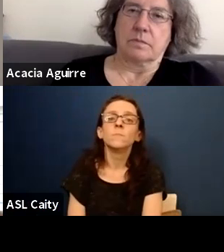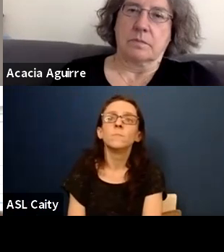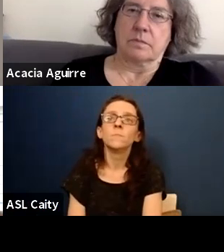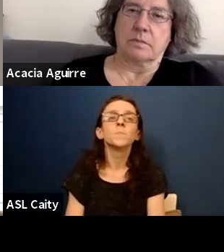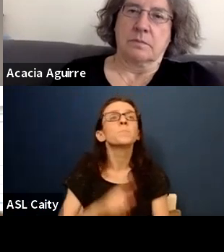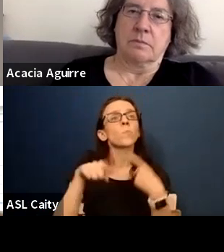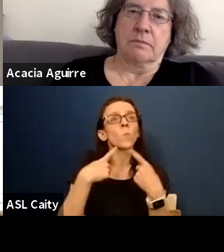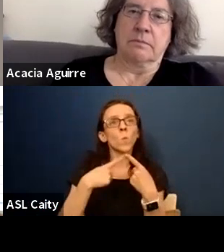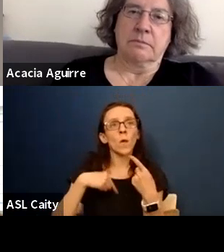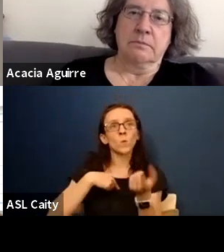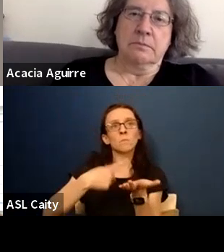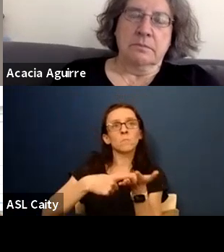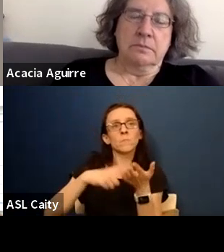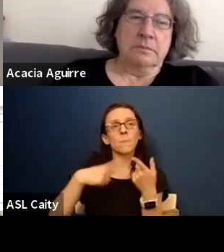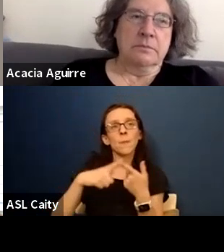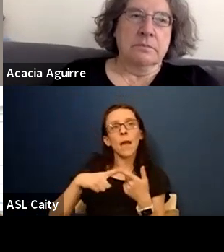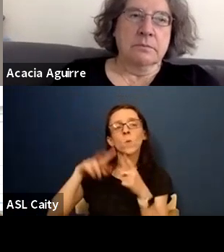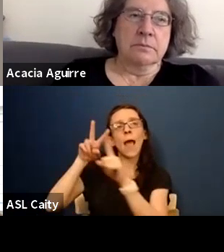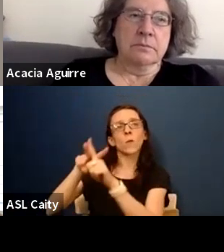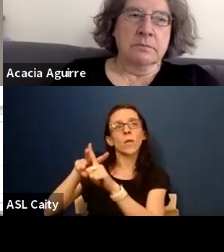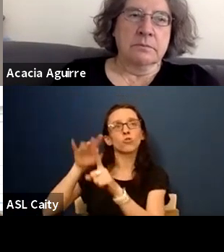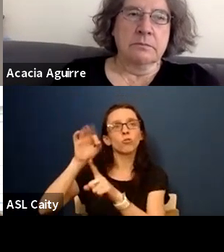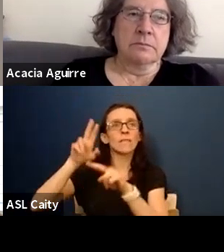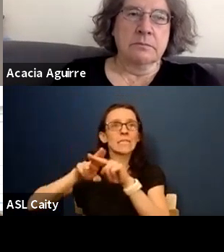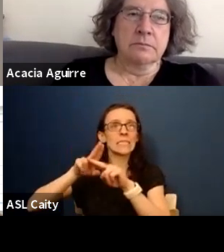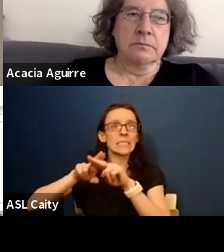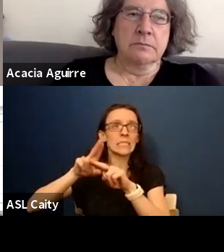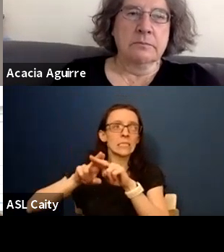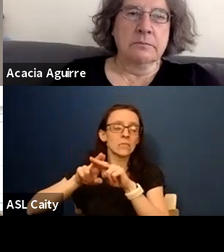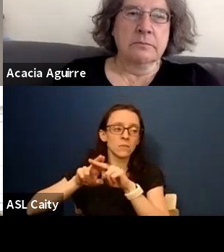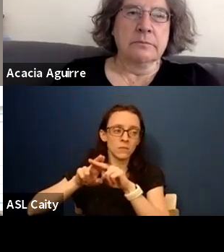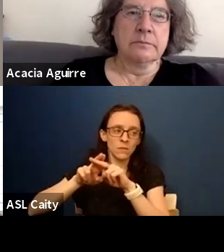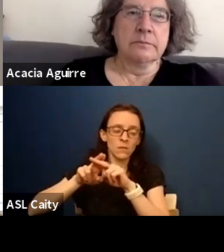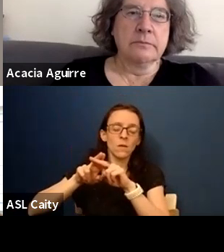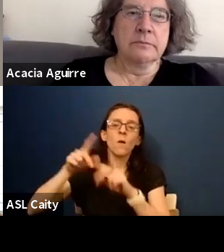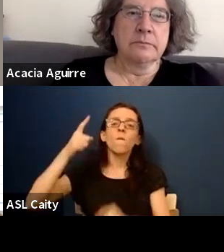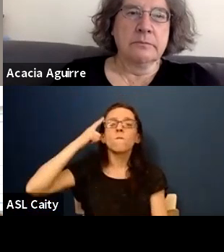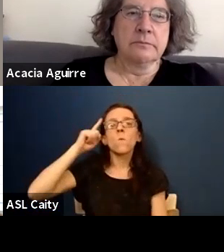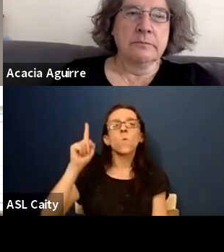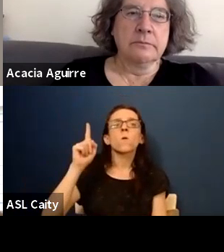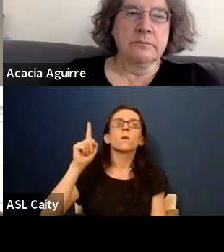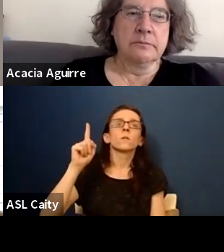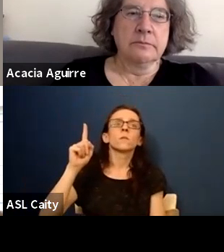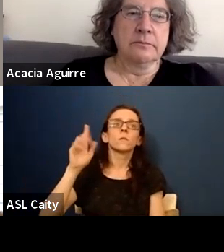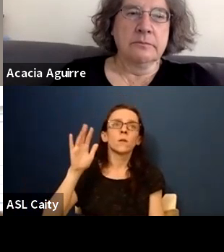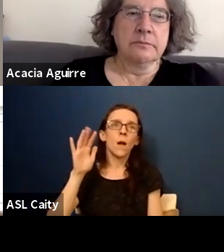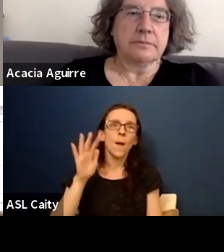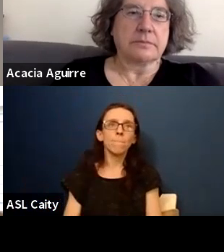when we're talking about the allocation of seats for